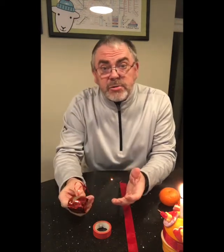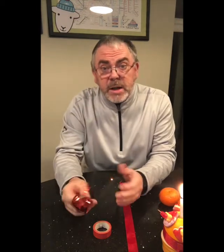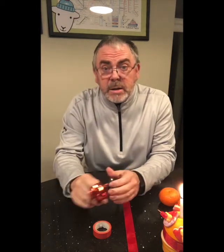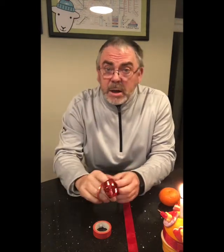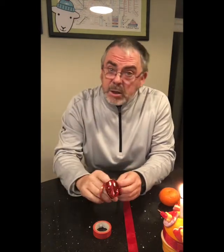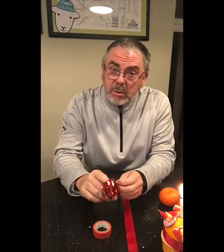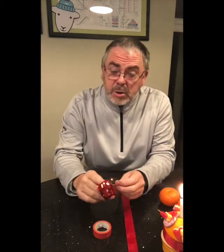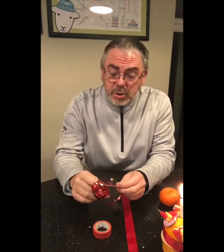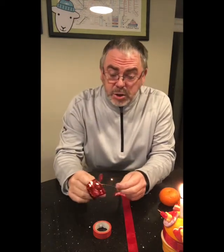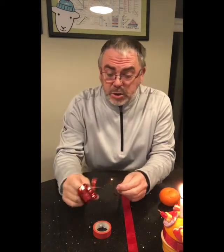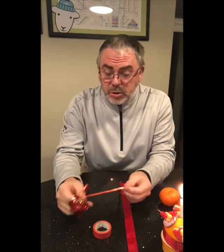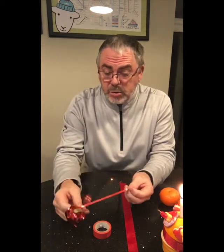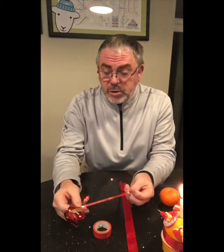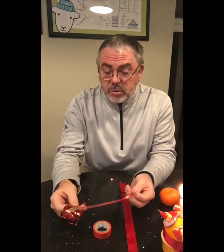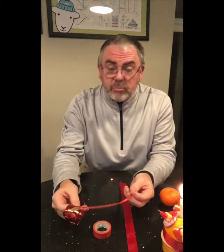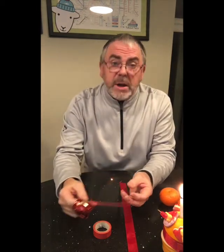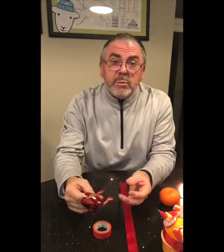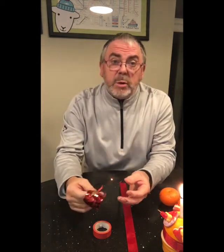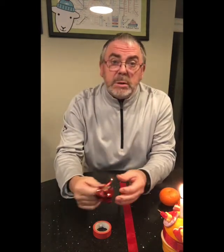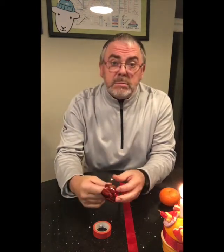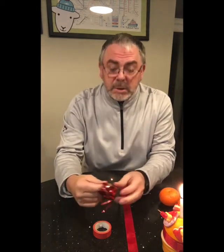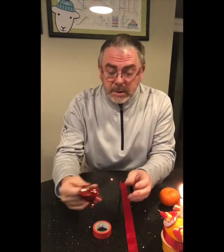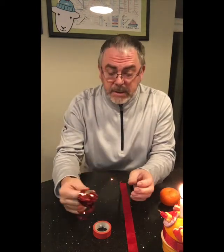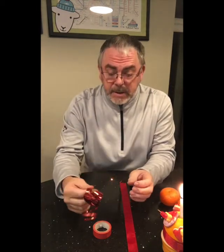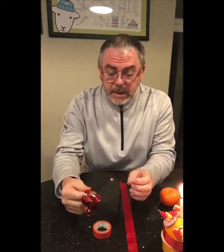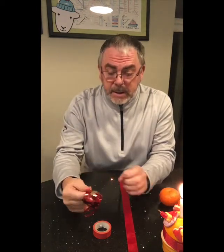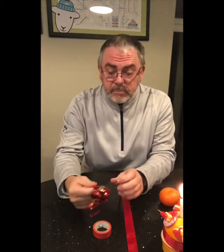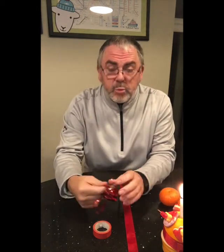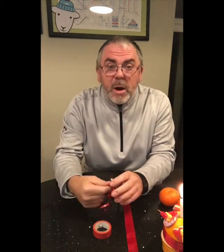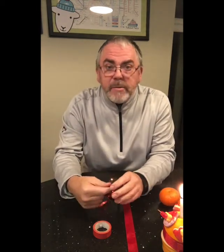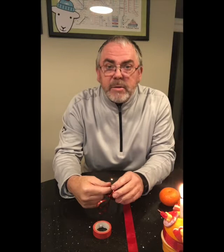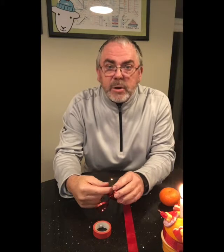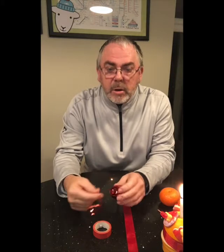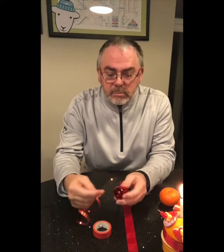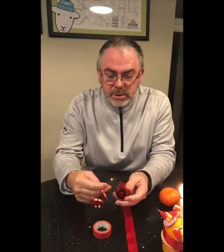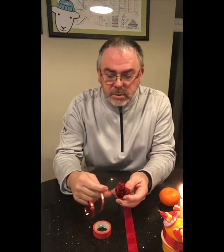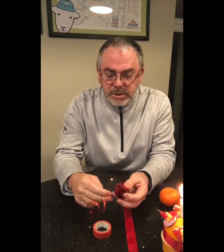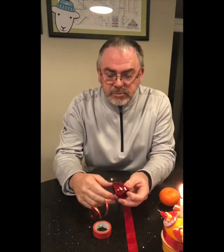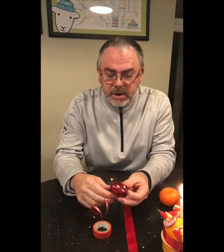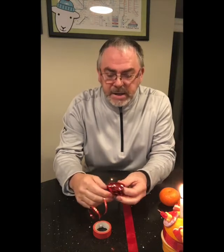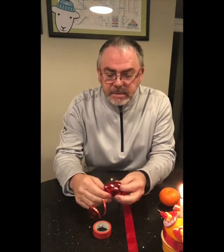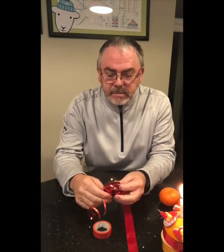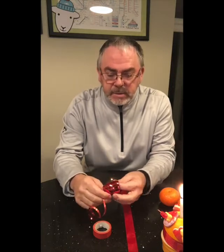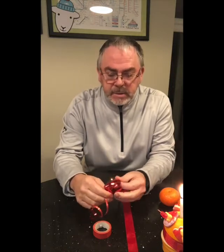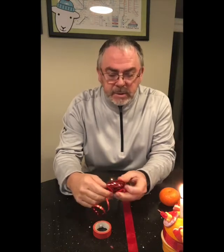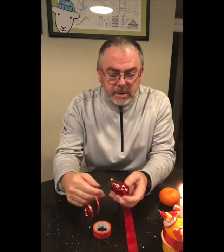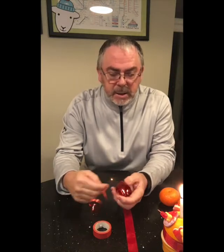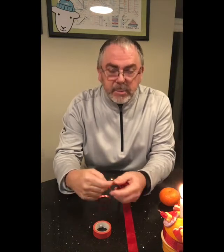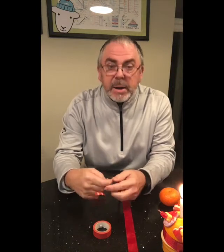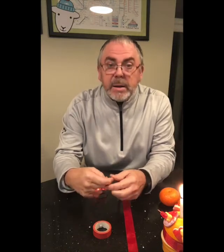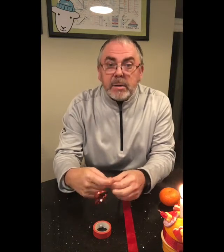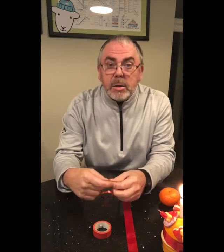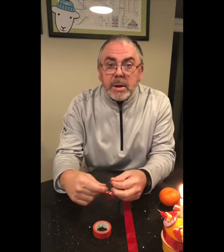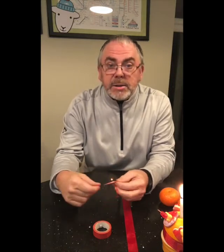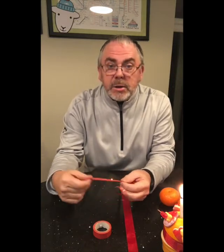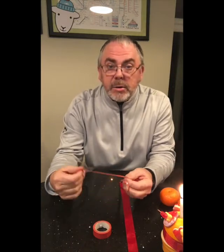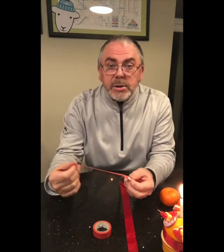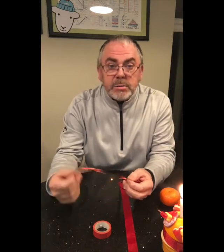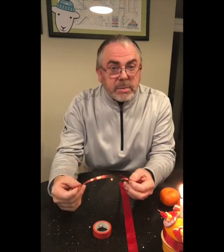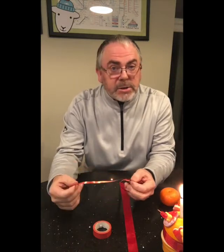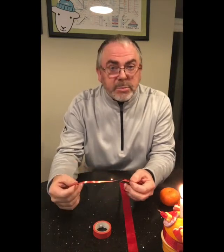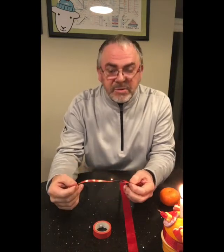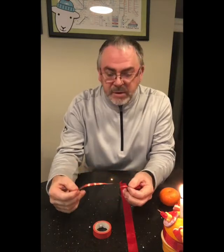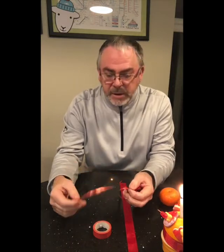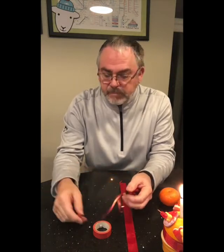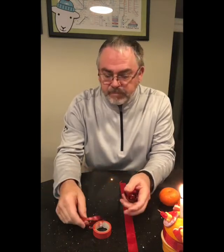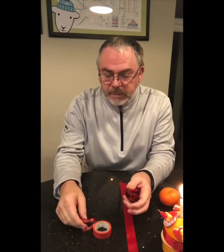red string. You could use red wool. Whatever you've got, as long as it's red and it'll go around an orange,